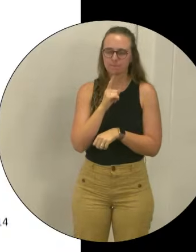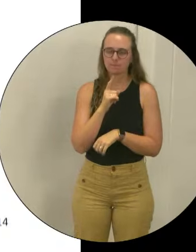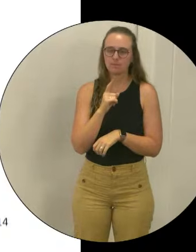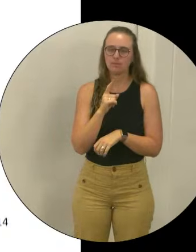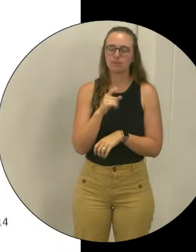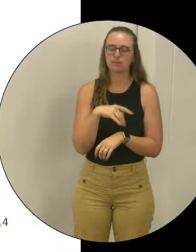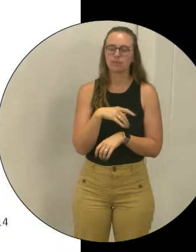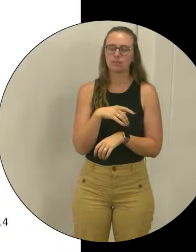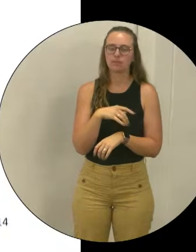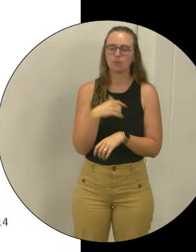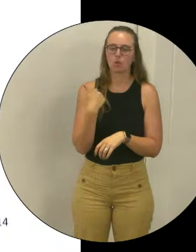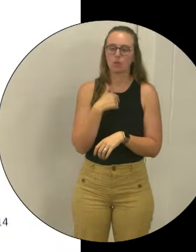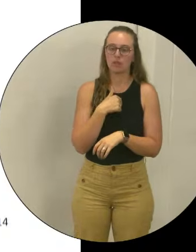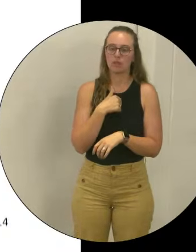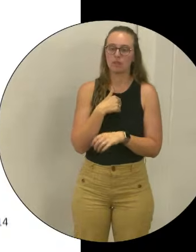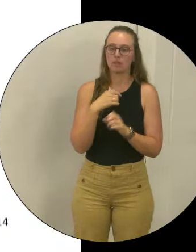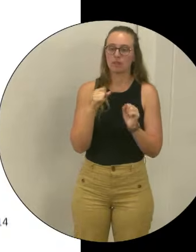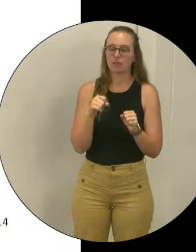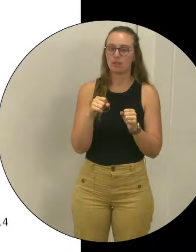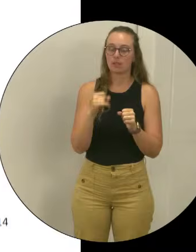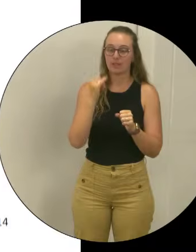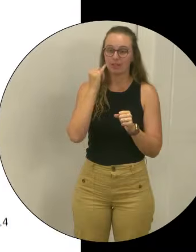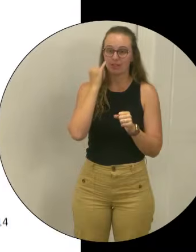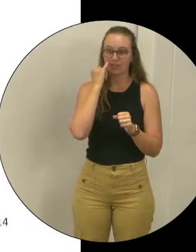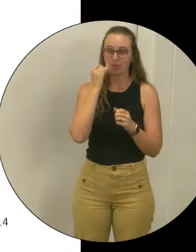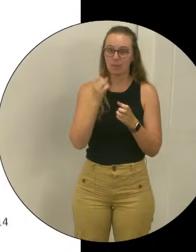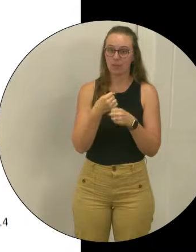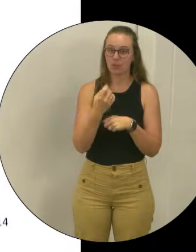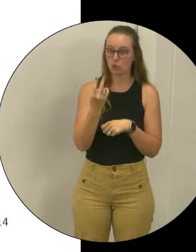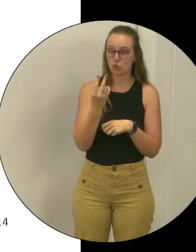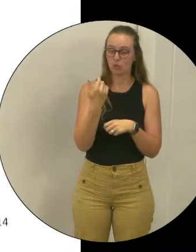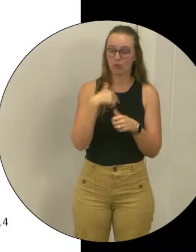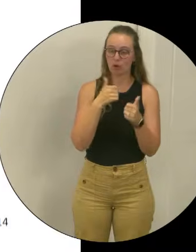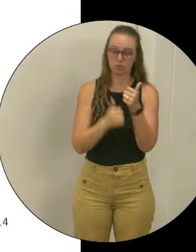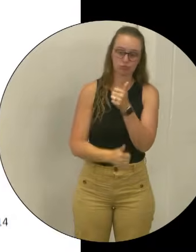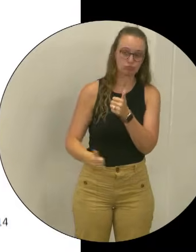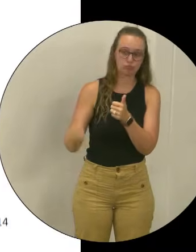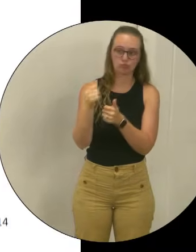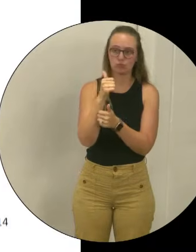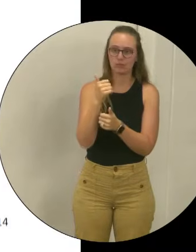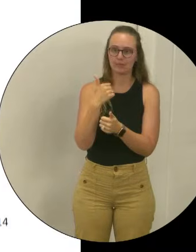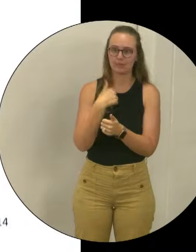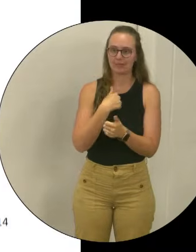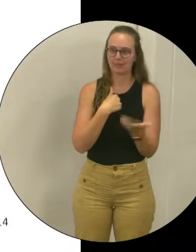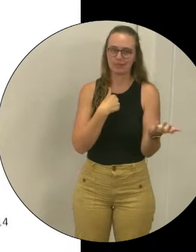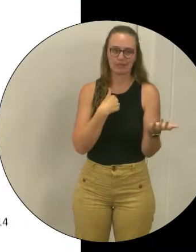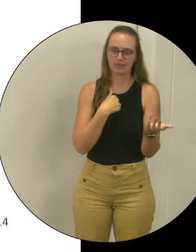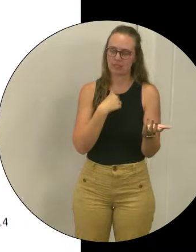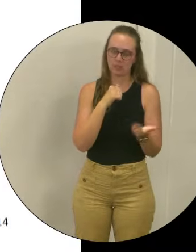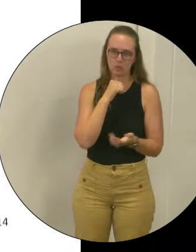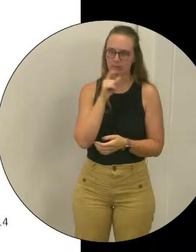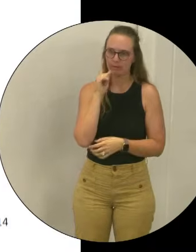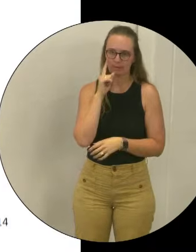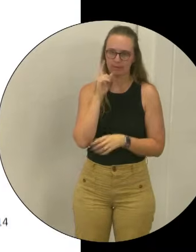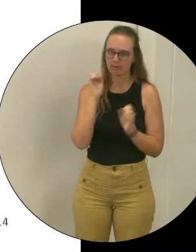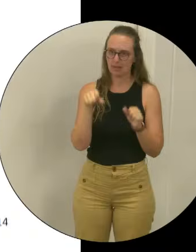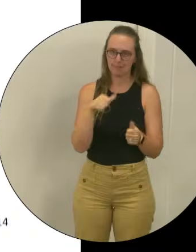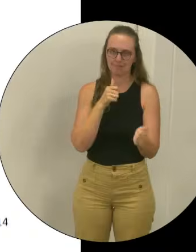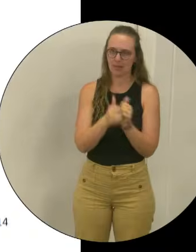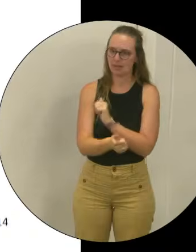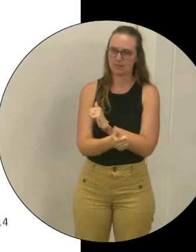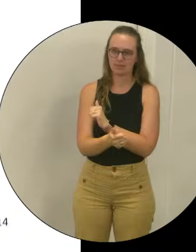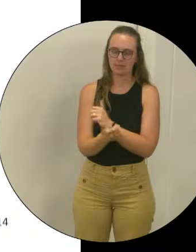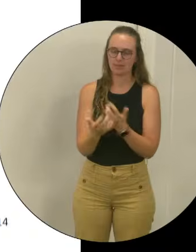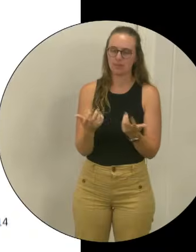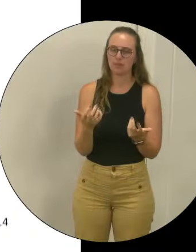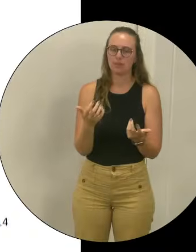the statement, but if we put it as 2 of our BDRs, I'm not sure if we're going to be able to get it across the